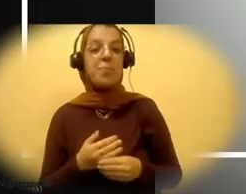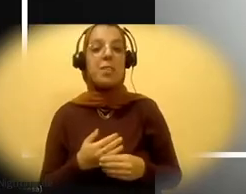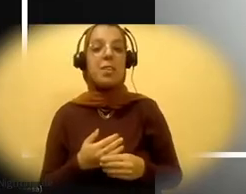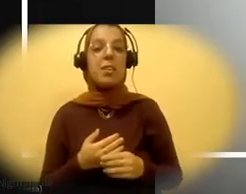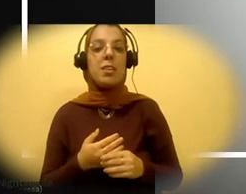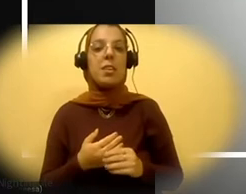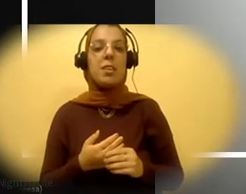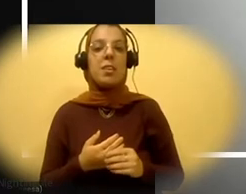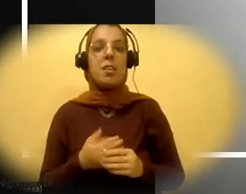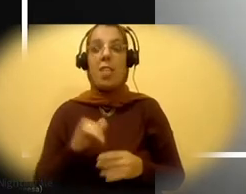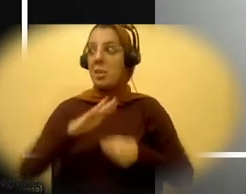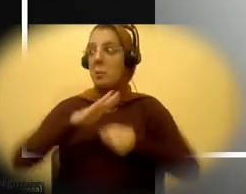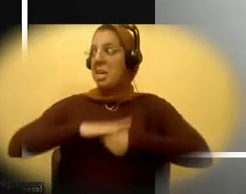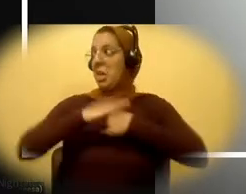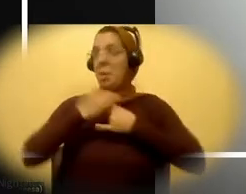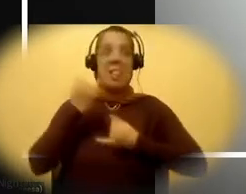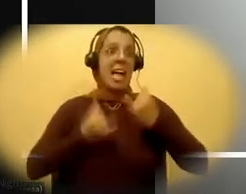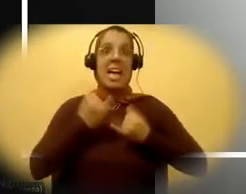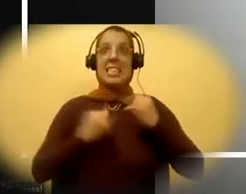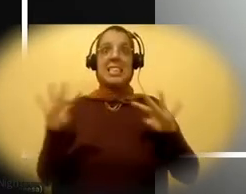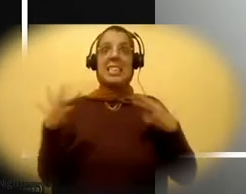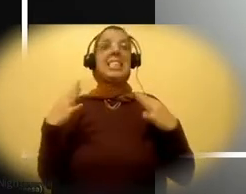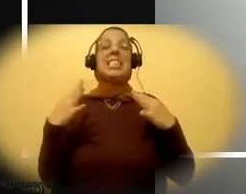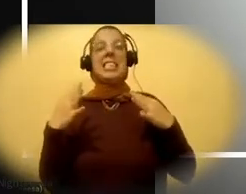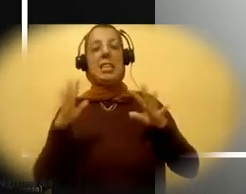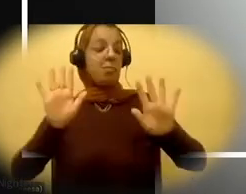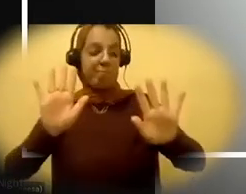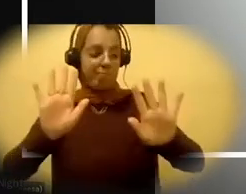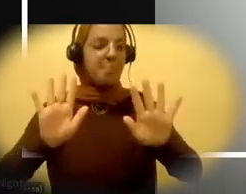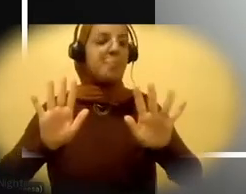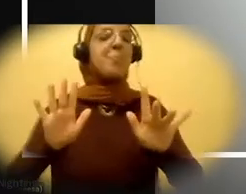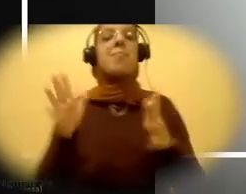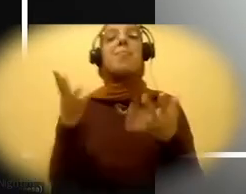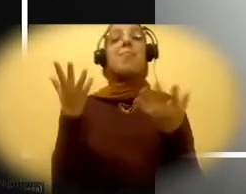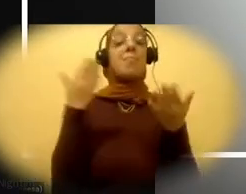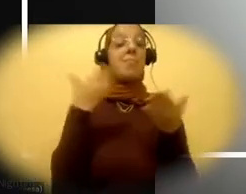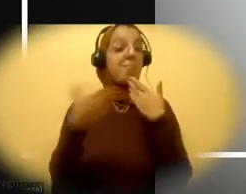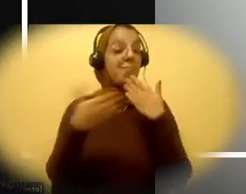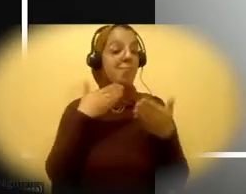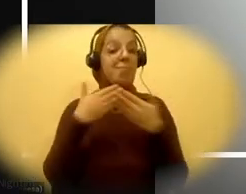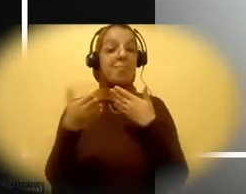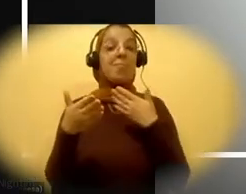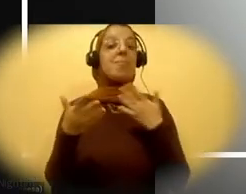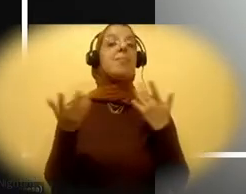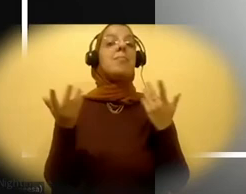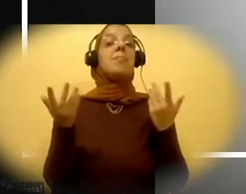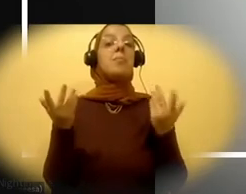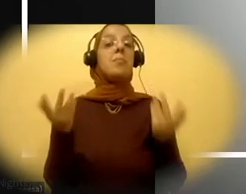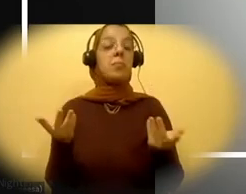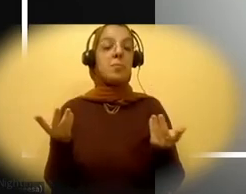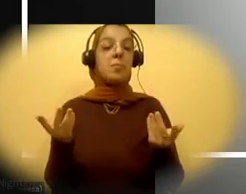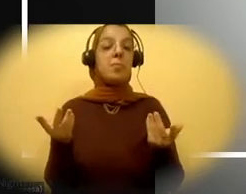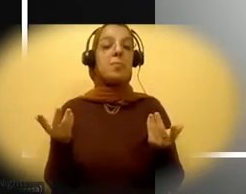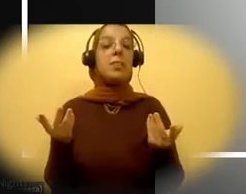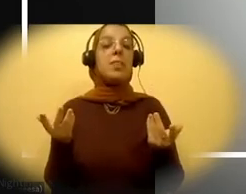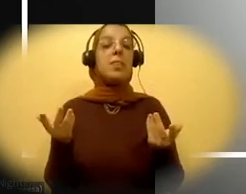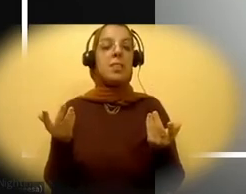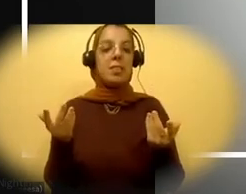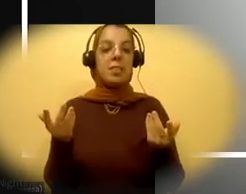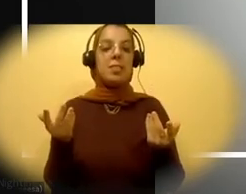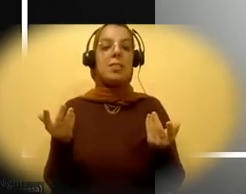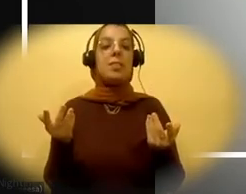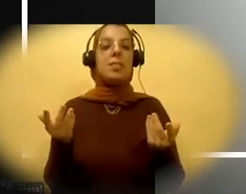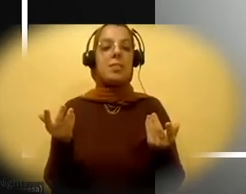Oh, that's so much pressure. I'm the last one. Anyway, so I feel that grabbing different